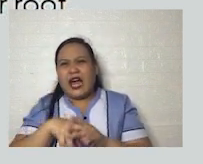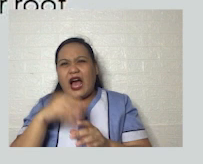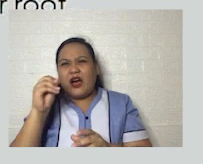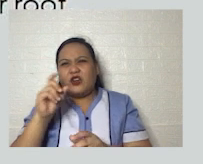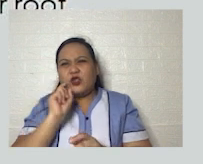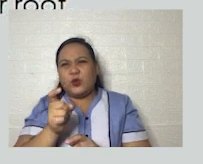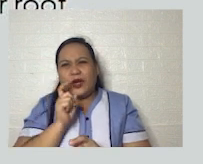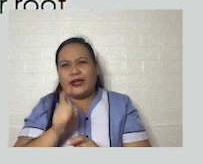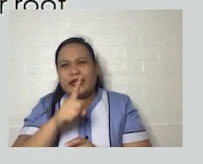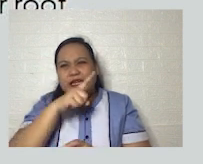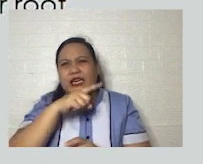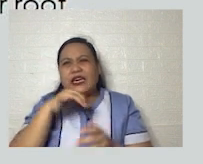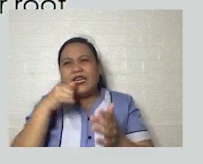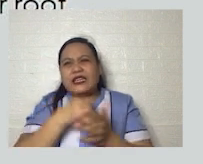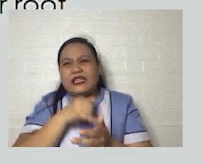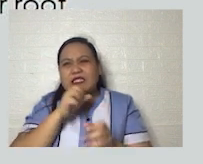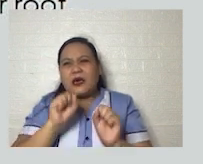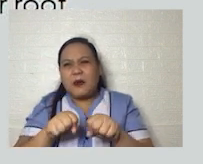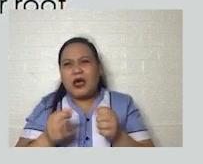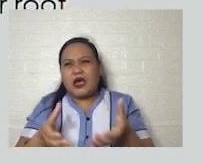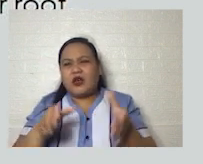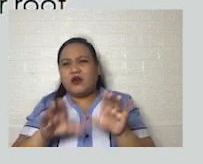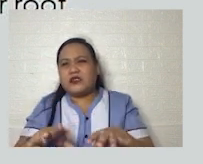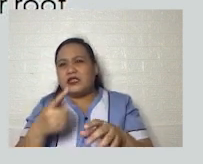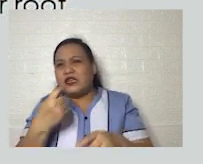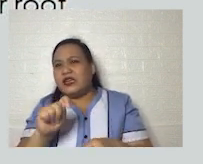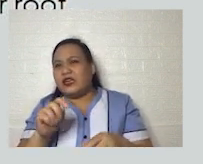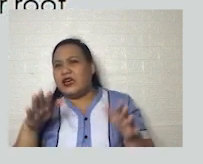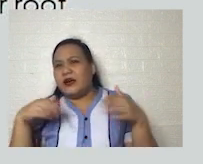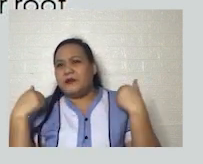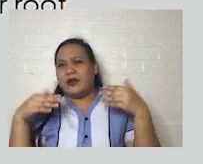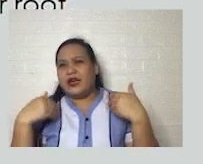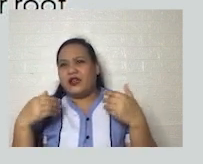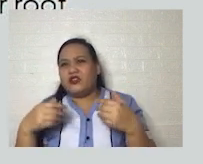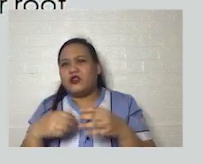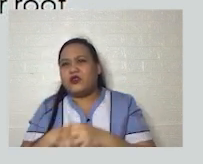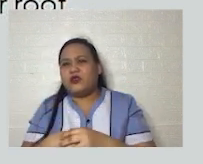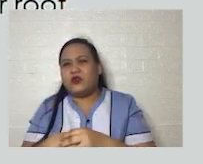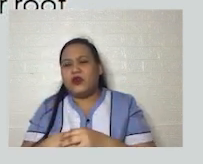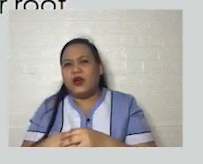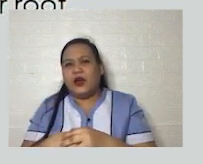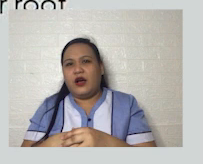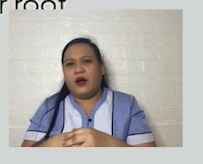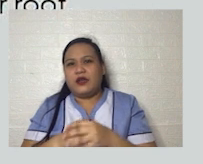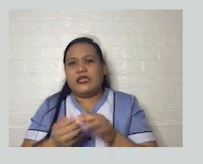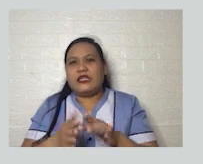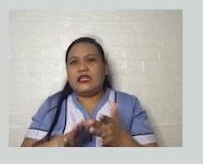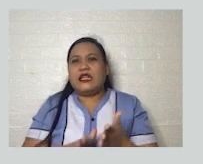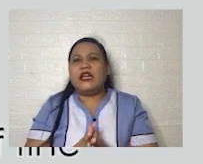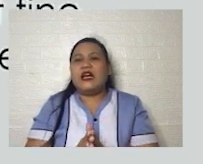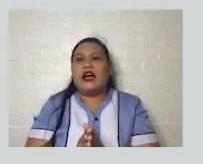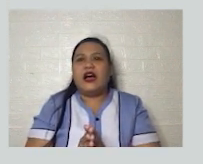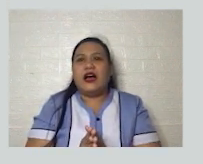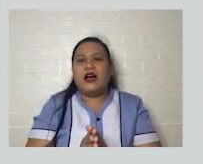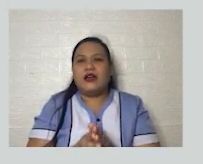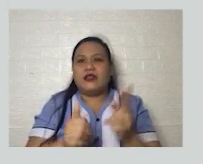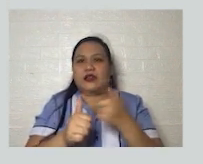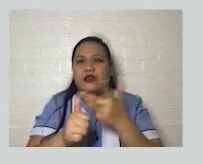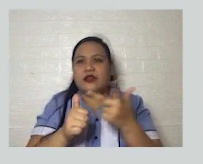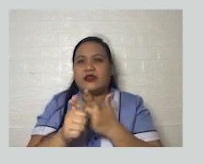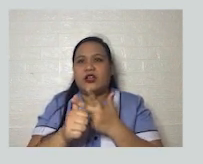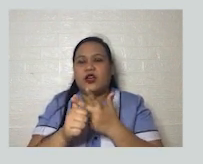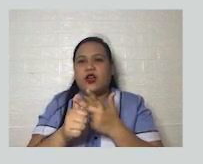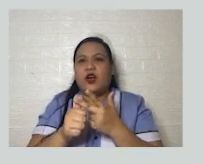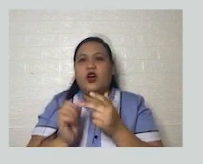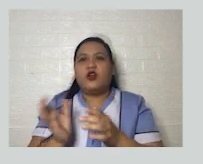or even dry out because of poor root growth. Third step, cover the seeds